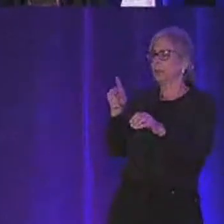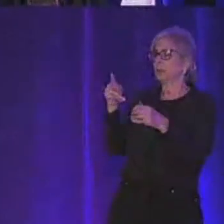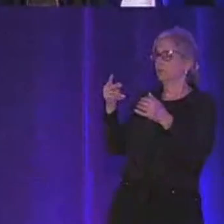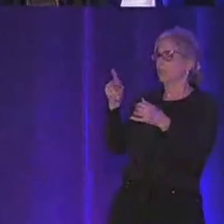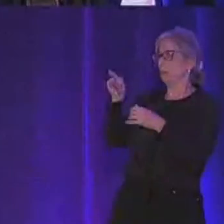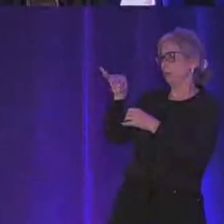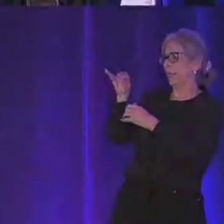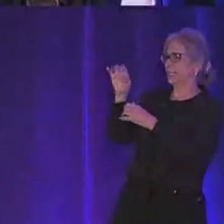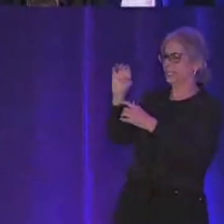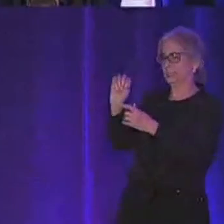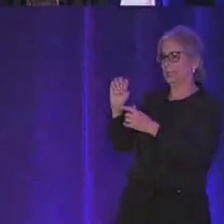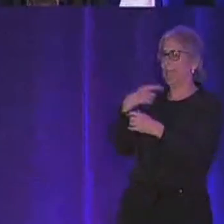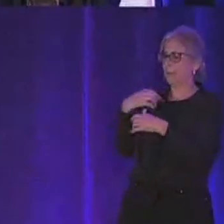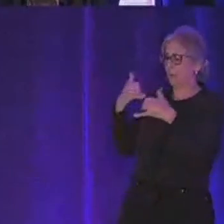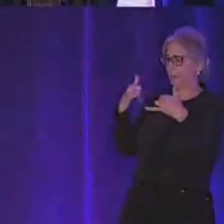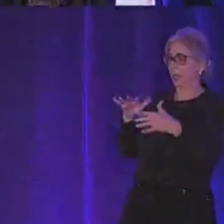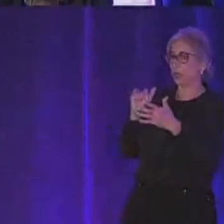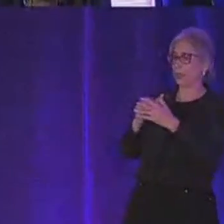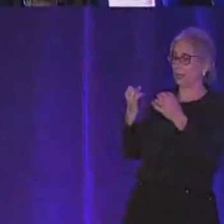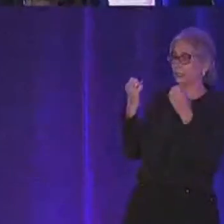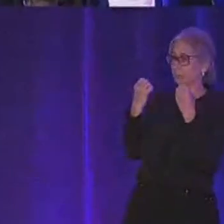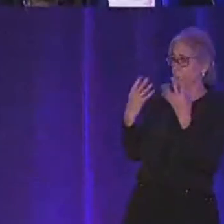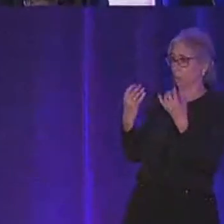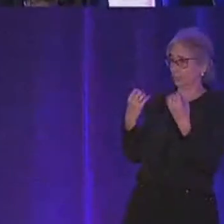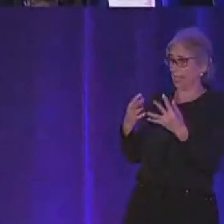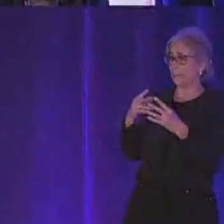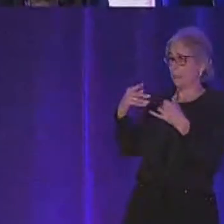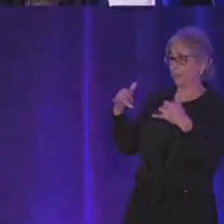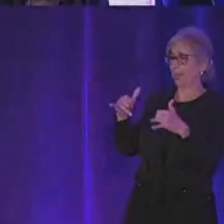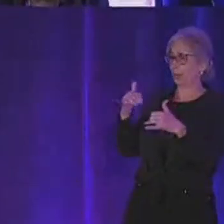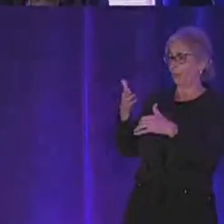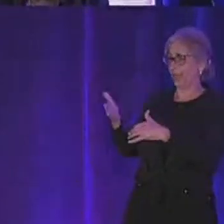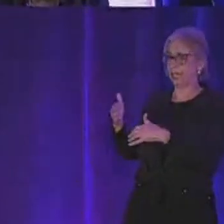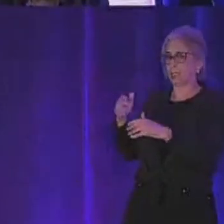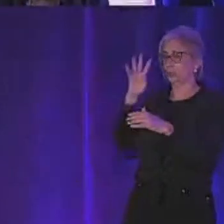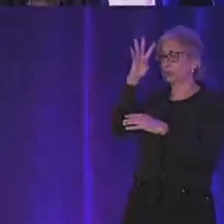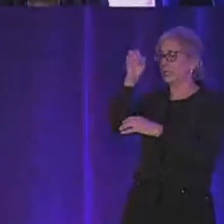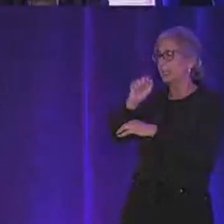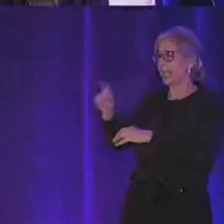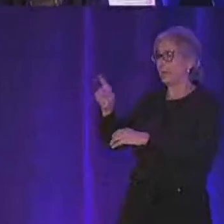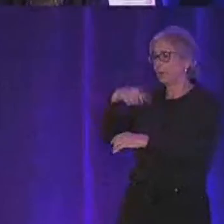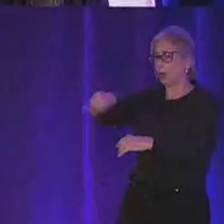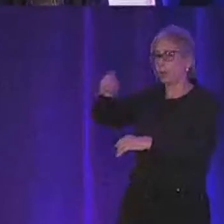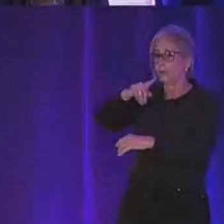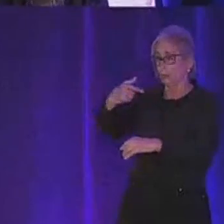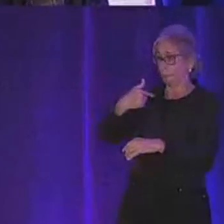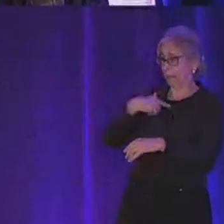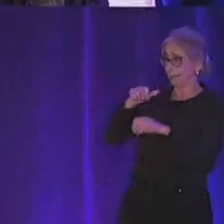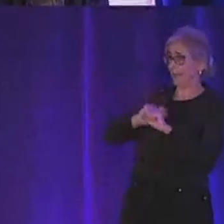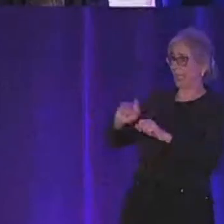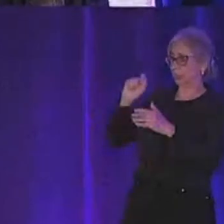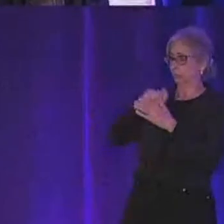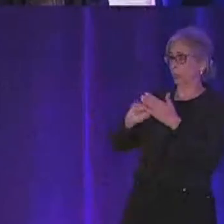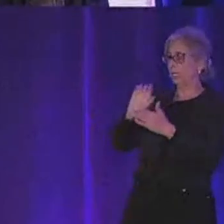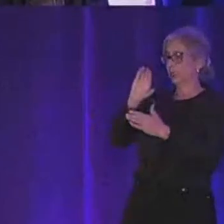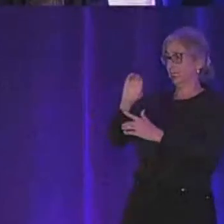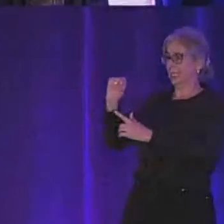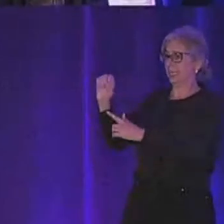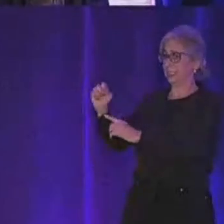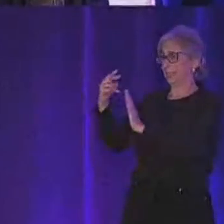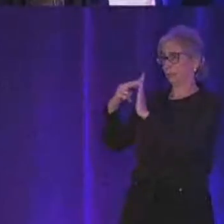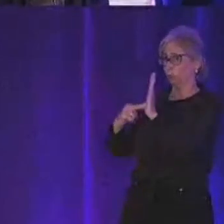hey, I'm here, I'm a player in this multiplayer thing. And I want to create an app where each one of you and me can write here a CSS